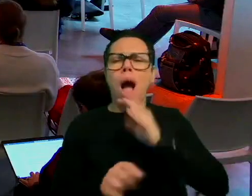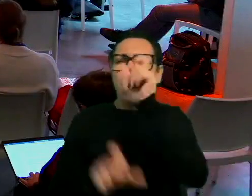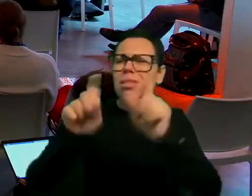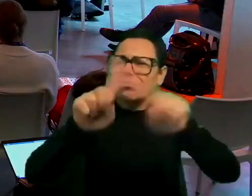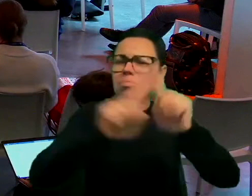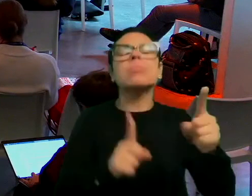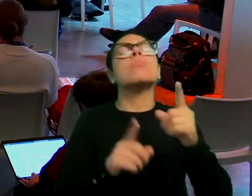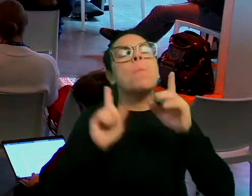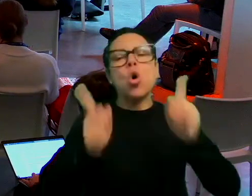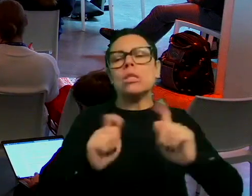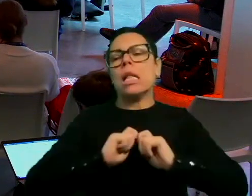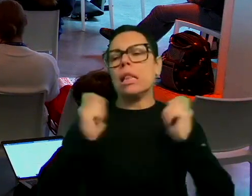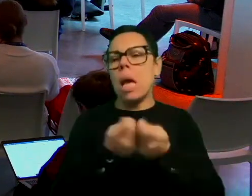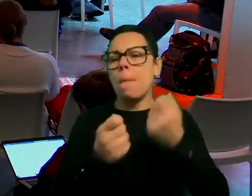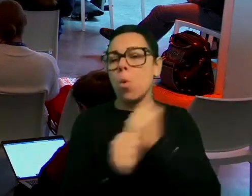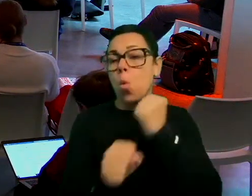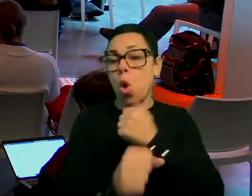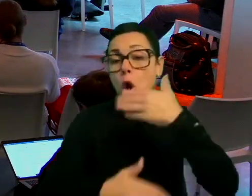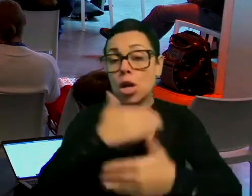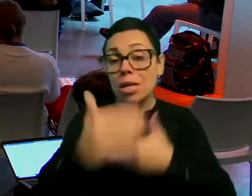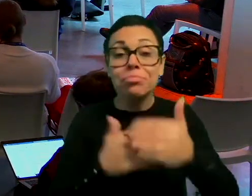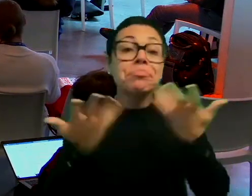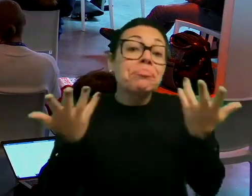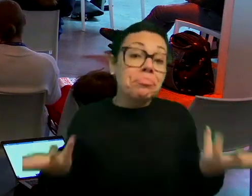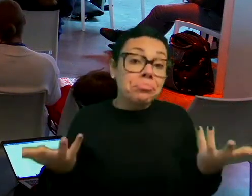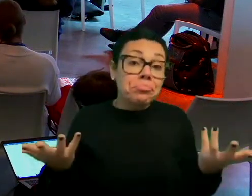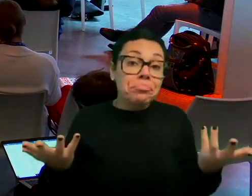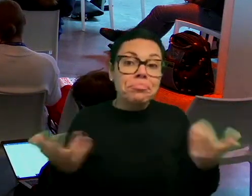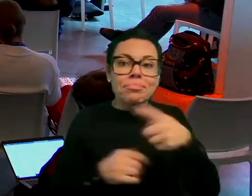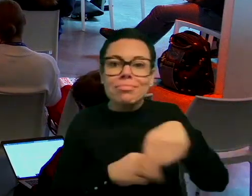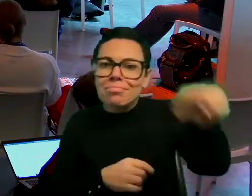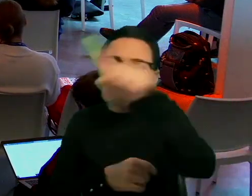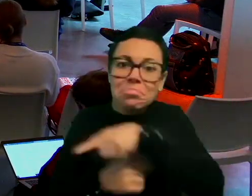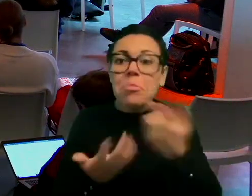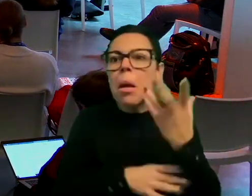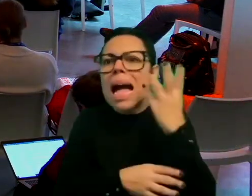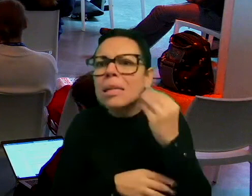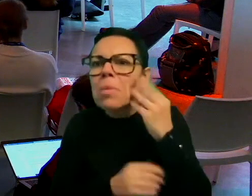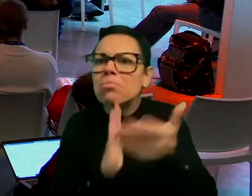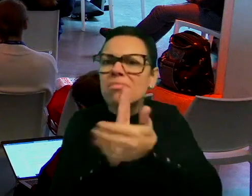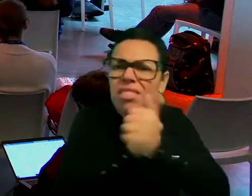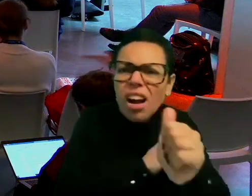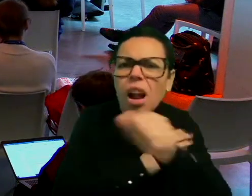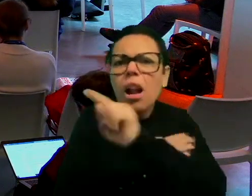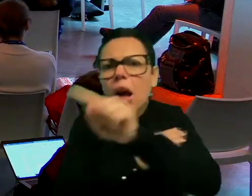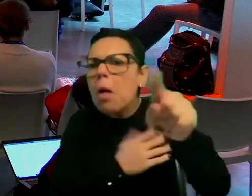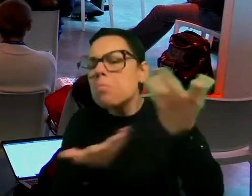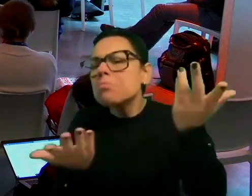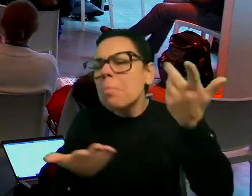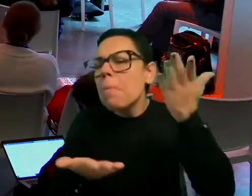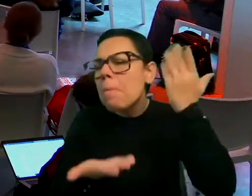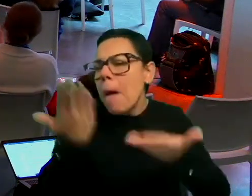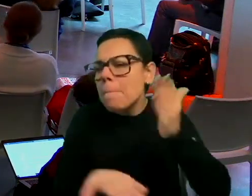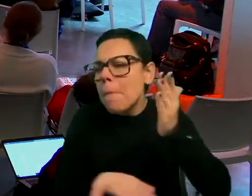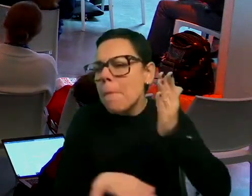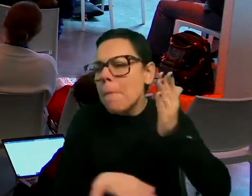some procurement professionals in the room, there are some gender professionals in the room. From now on, we're all gender and procurement professionals. Exactly. Thank you so much.